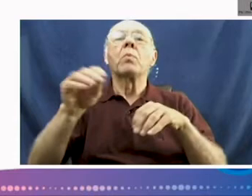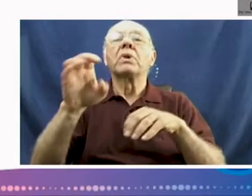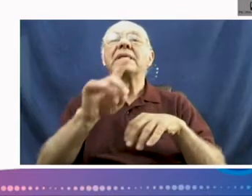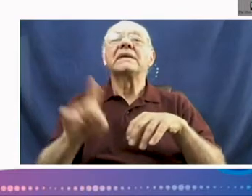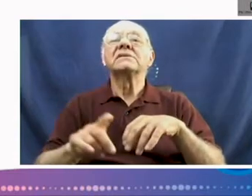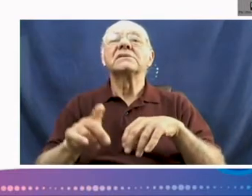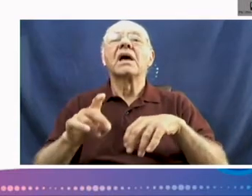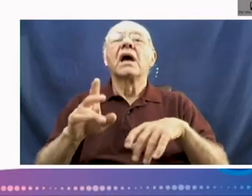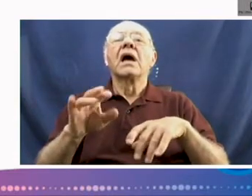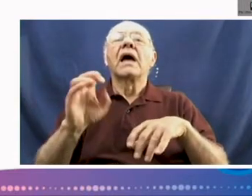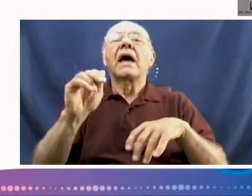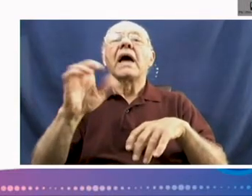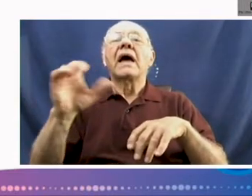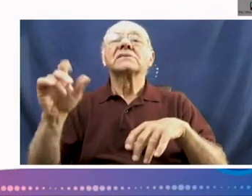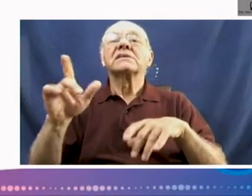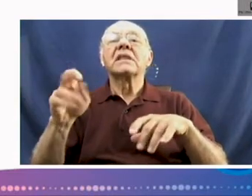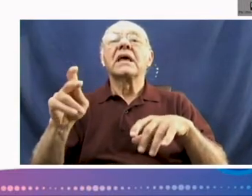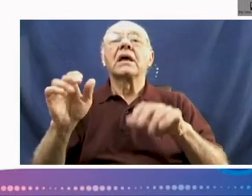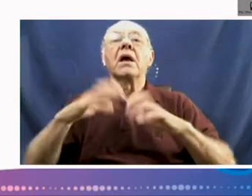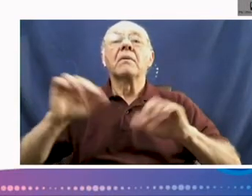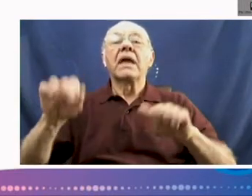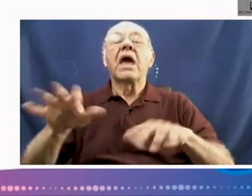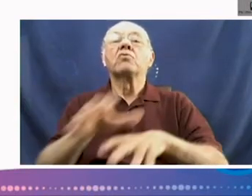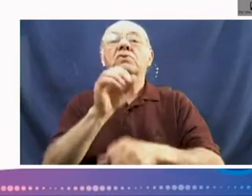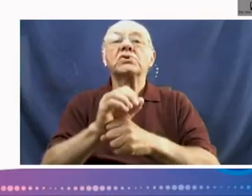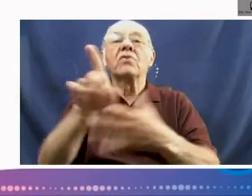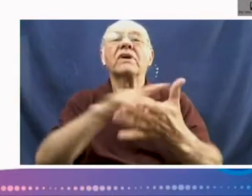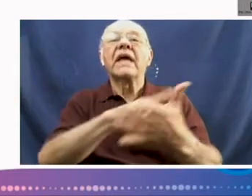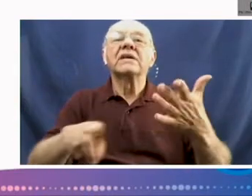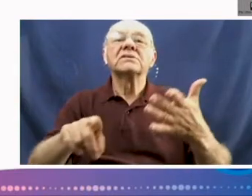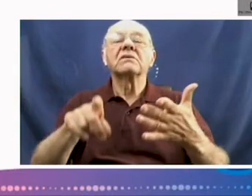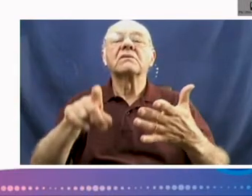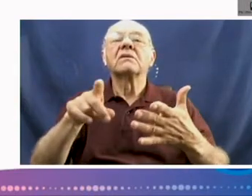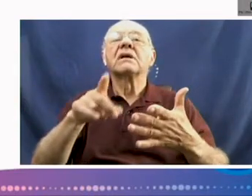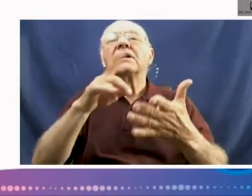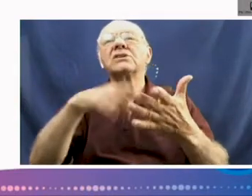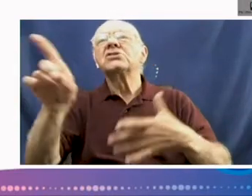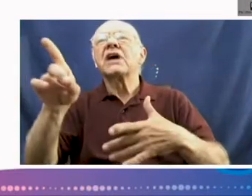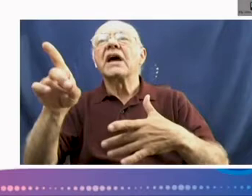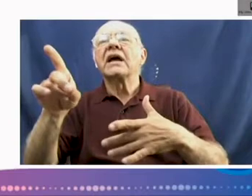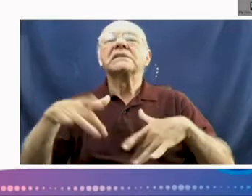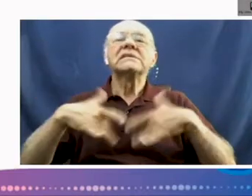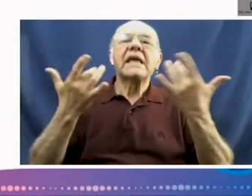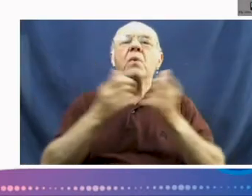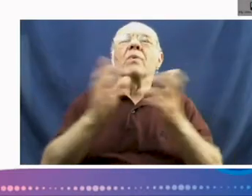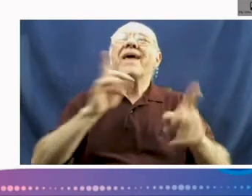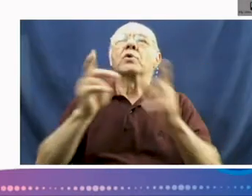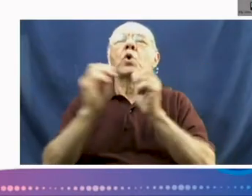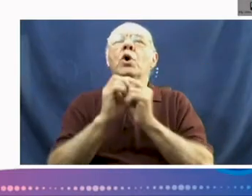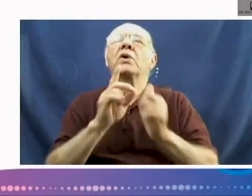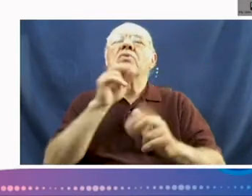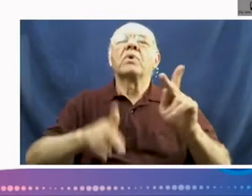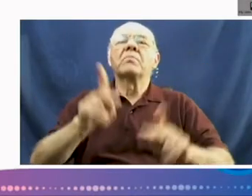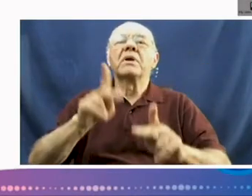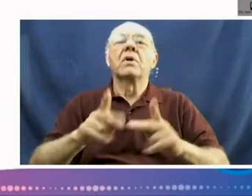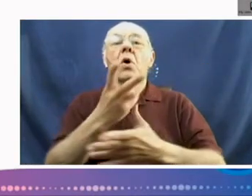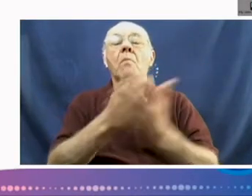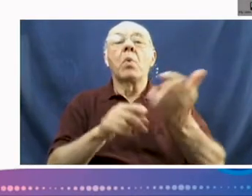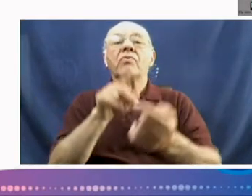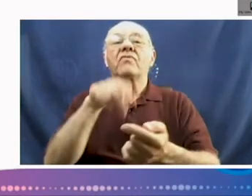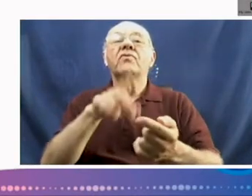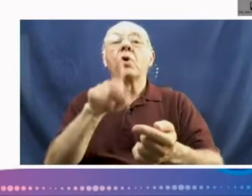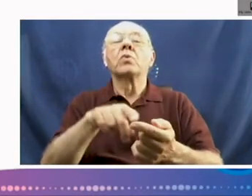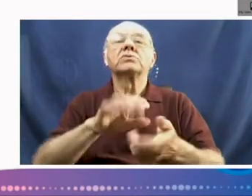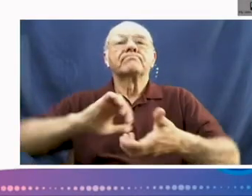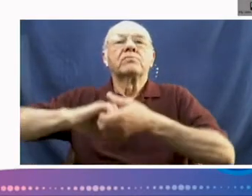accessing customers are now able to reserve, cancel, check ride status without talking to live agents. Both applications were collaborated with New Jersey Commission